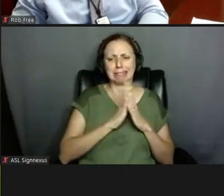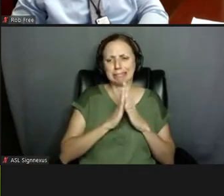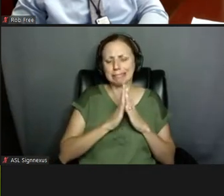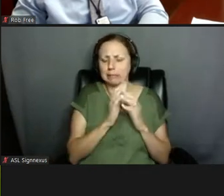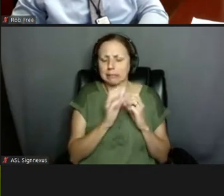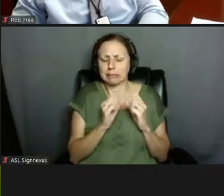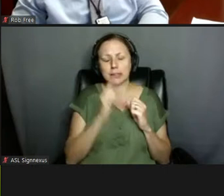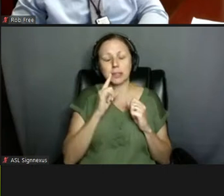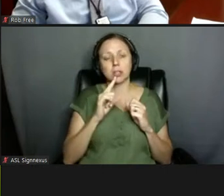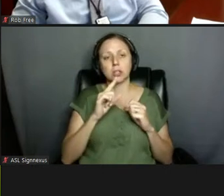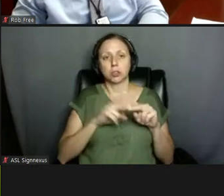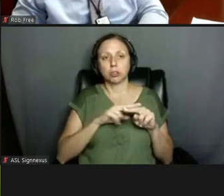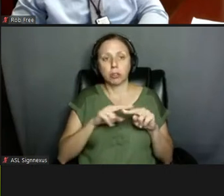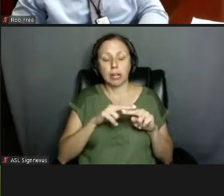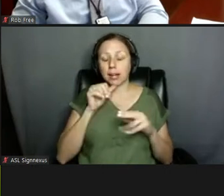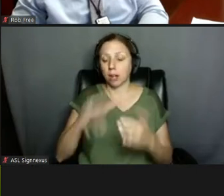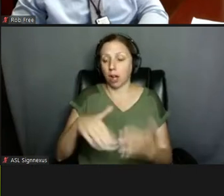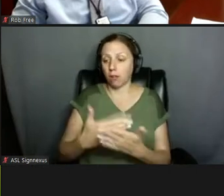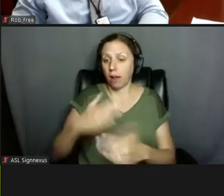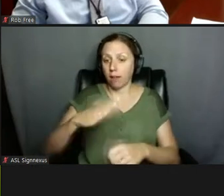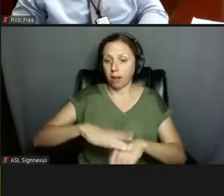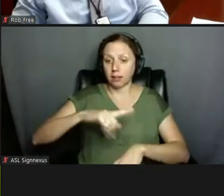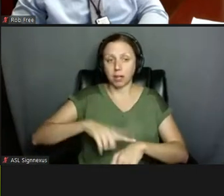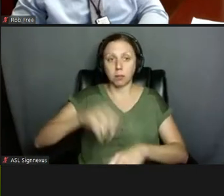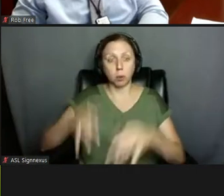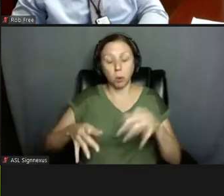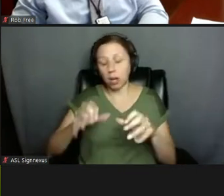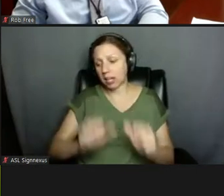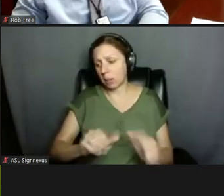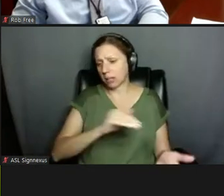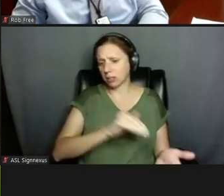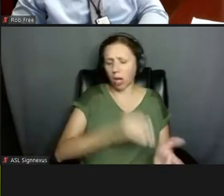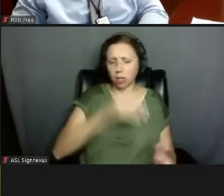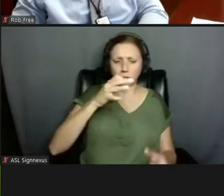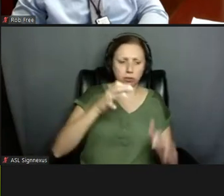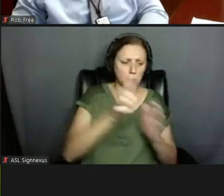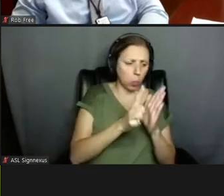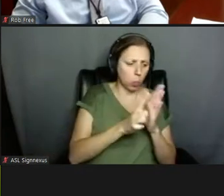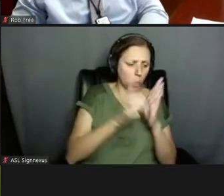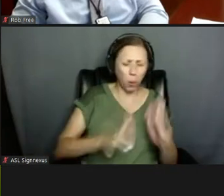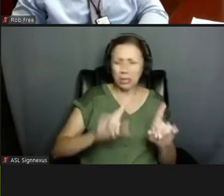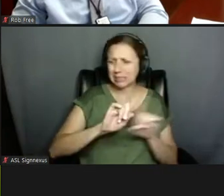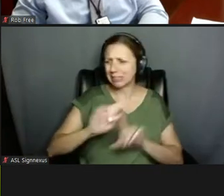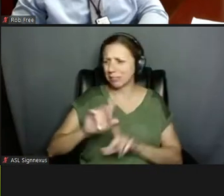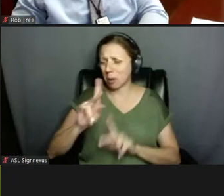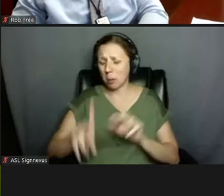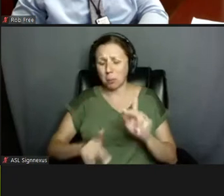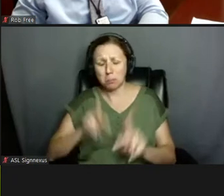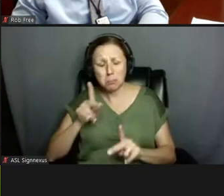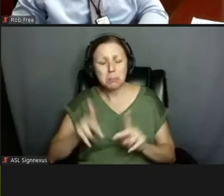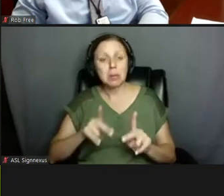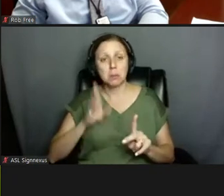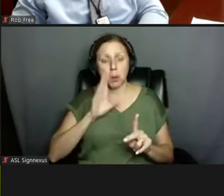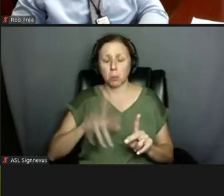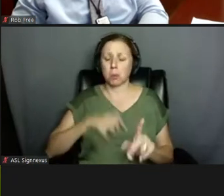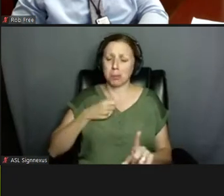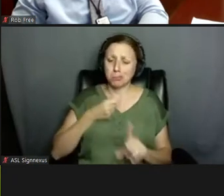professionals, doctors, in this case, attorneys going to court, are going to be adversely impacted by the schedule in Port Washington.